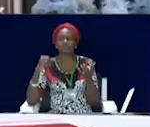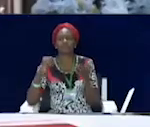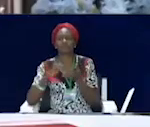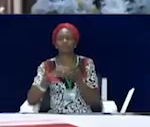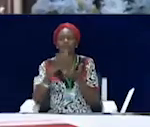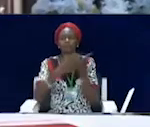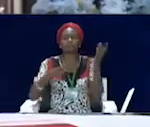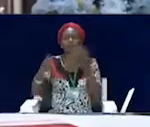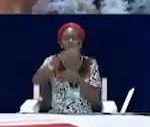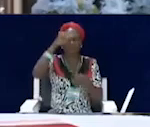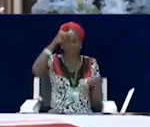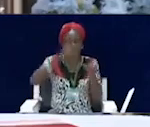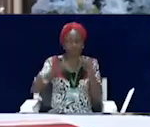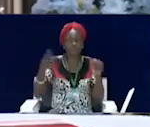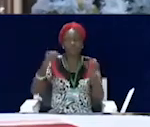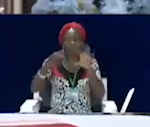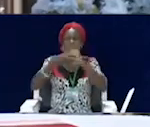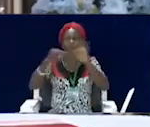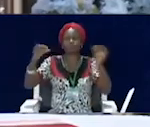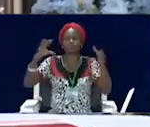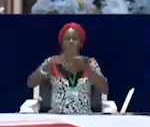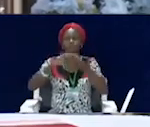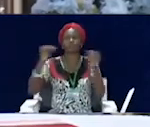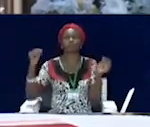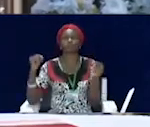Some of you will remember the story.